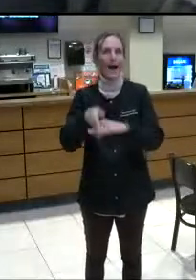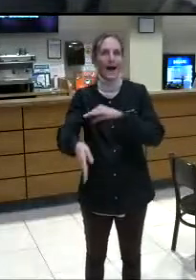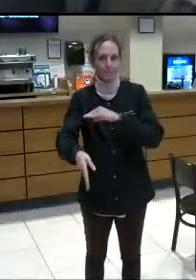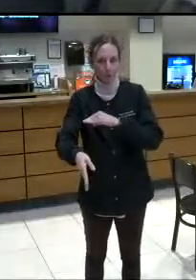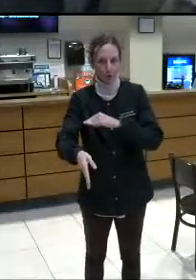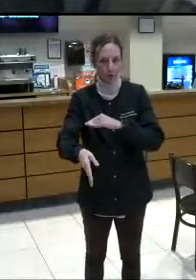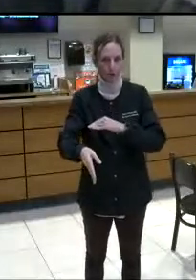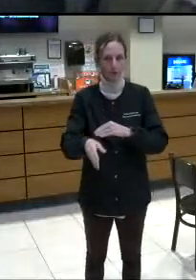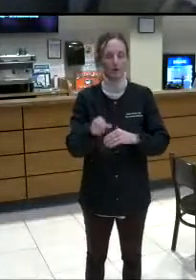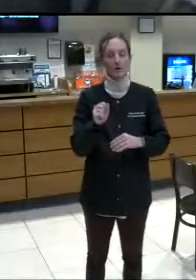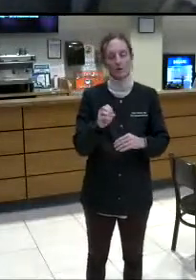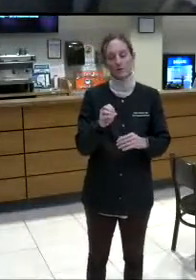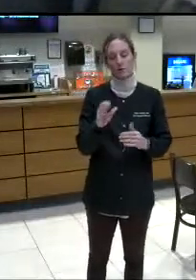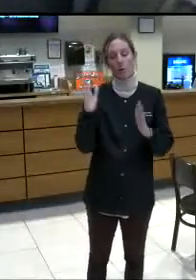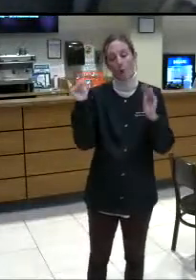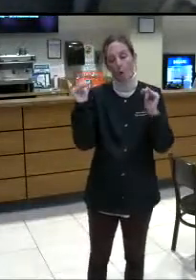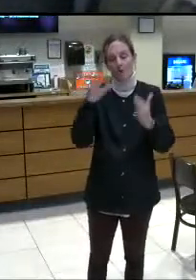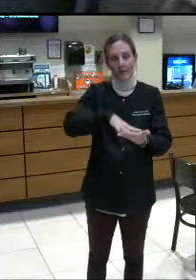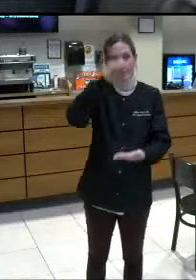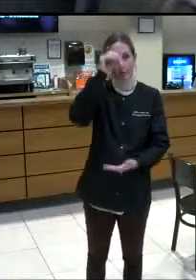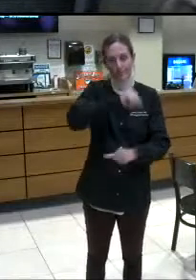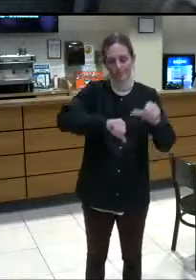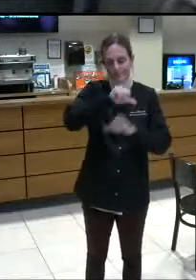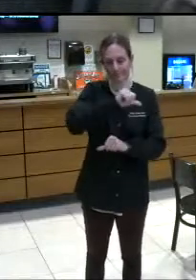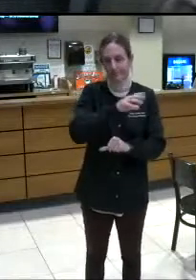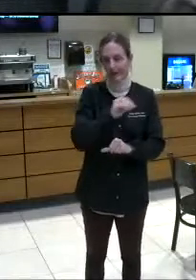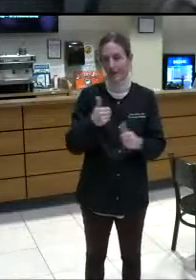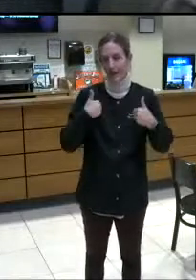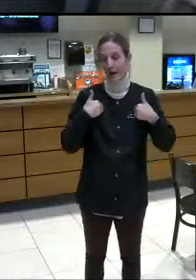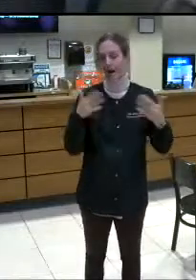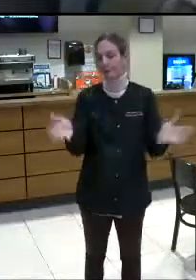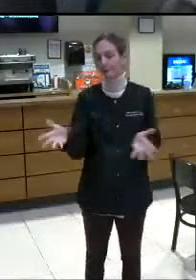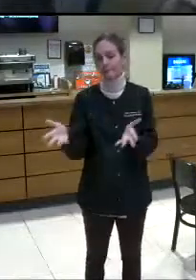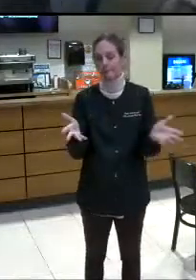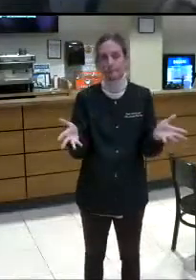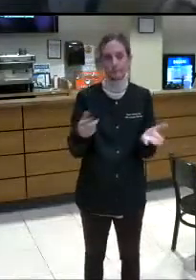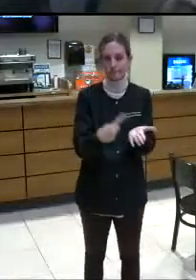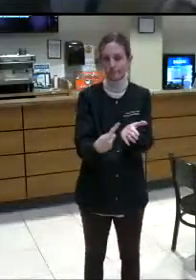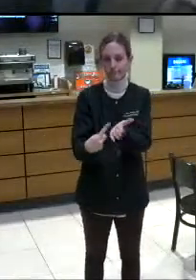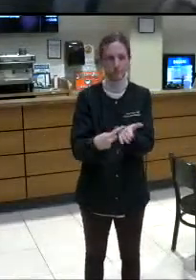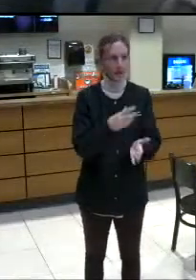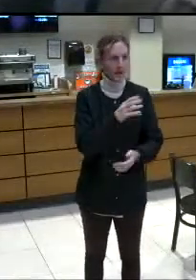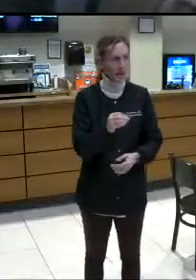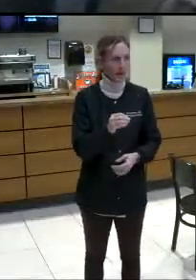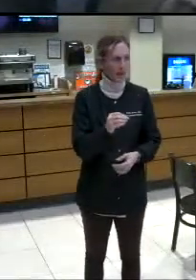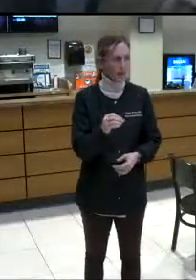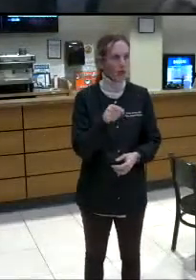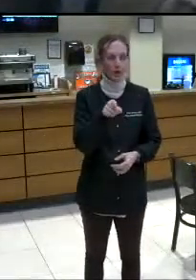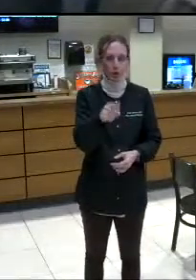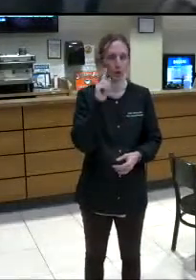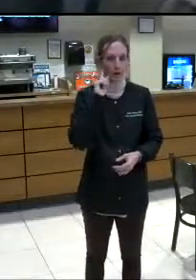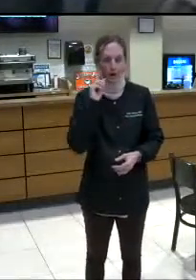other, and then them having conversations. Now, I heard you say that at wherever, at JJ Harris, you're doing this.